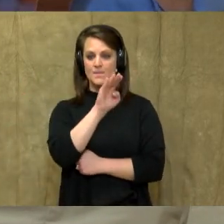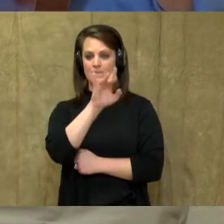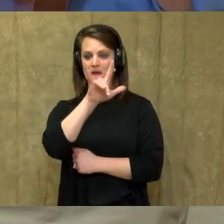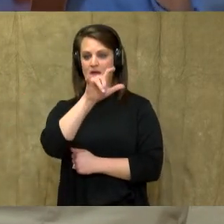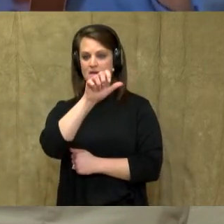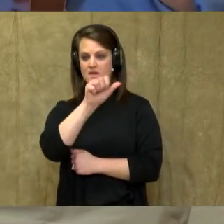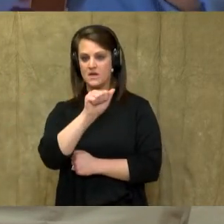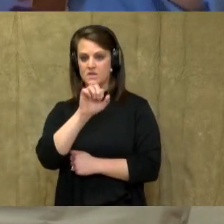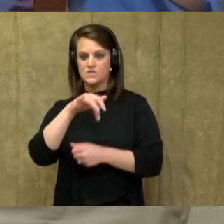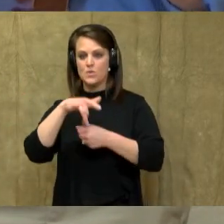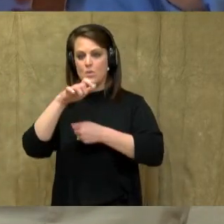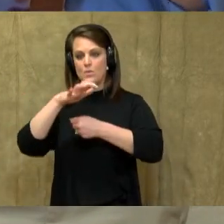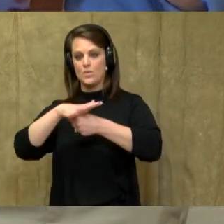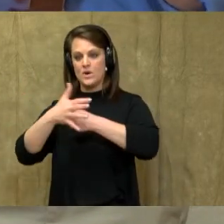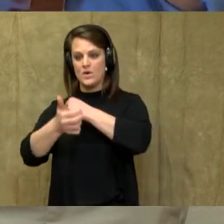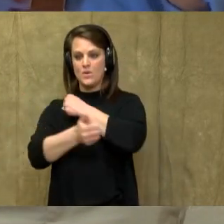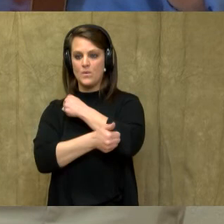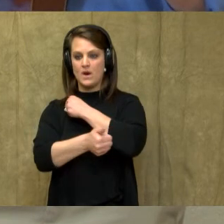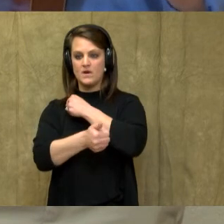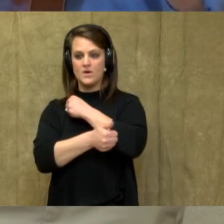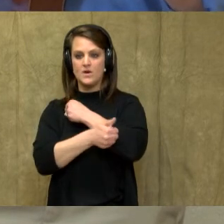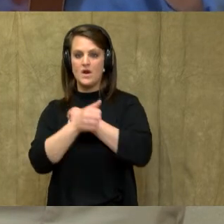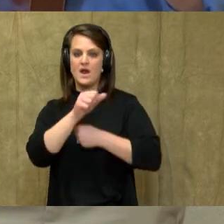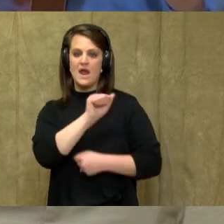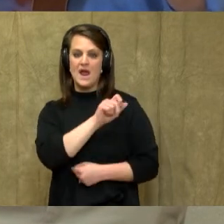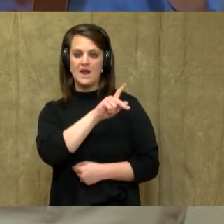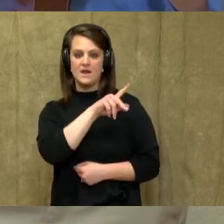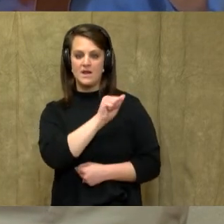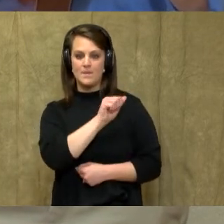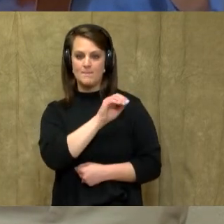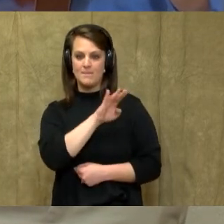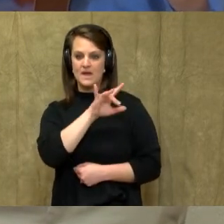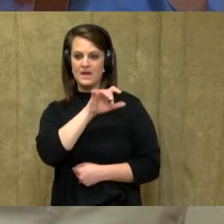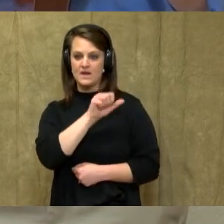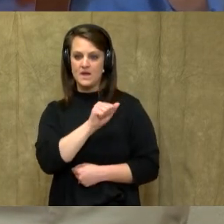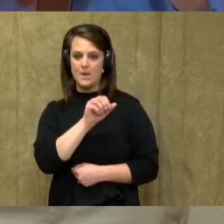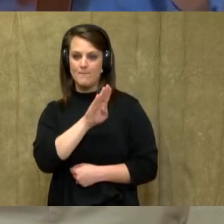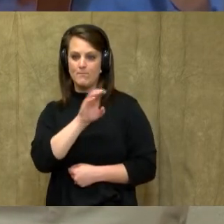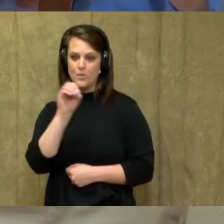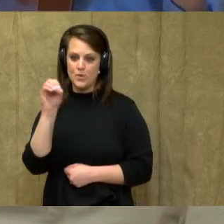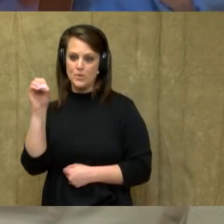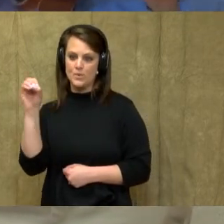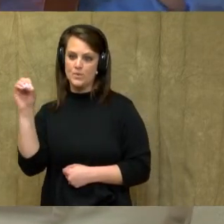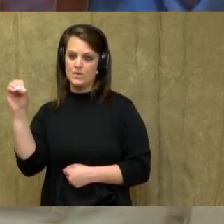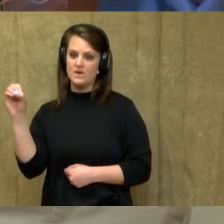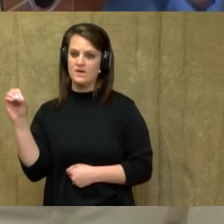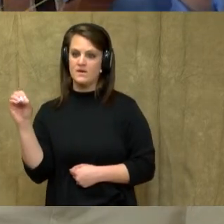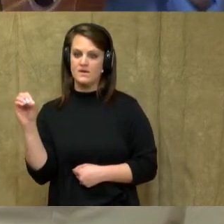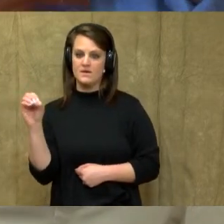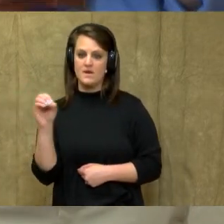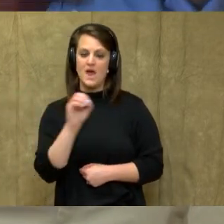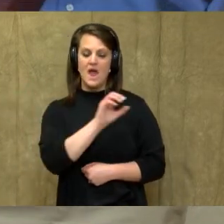Acca, bacca, soda, cracker, acca, bacca, boo.